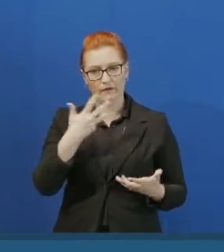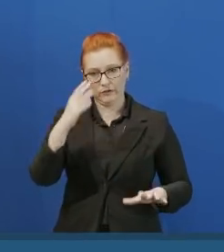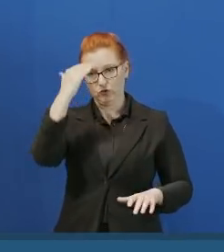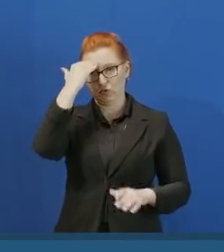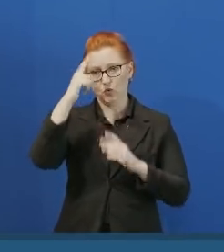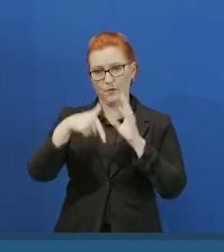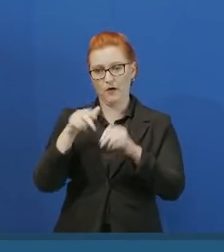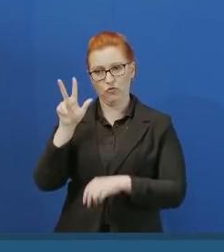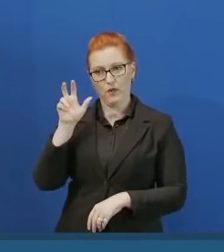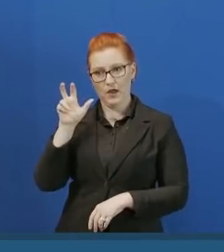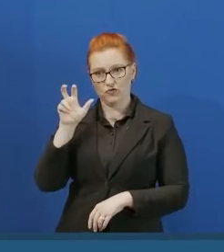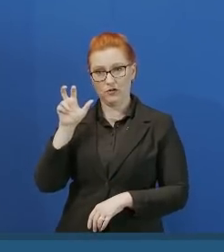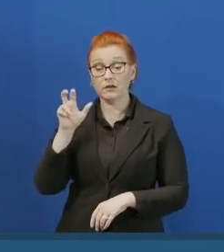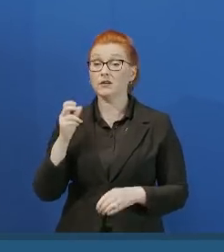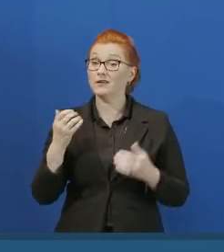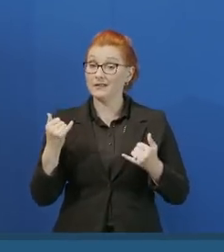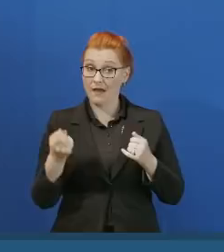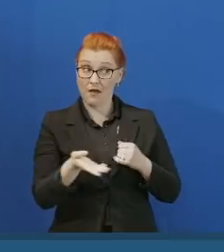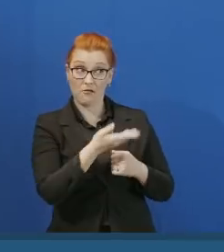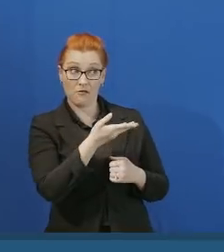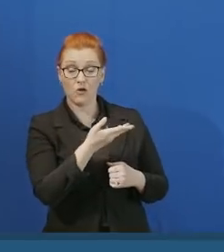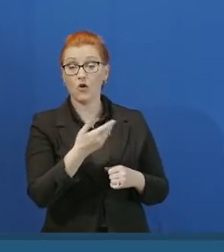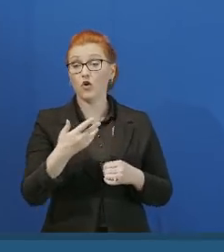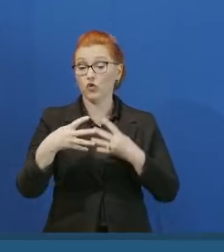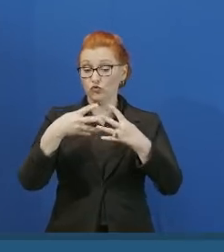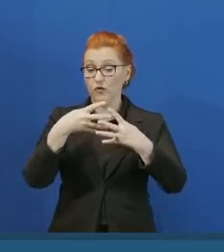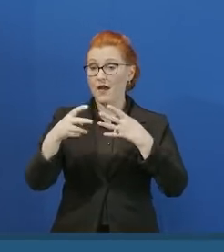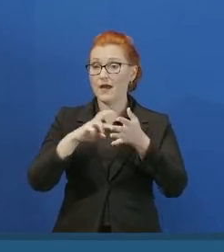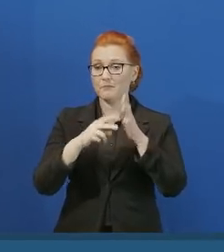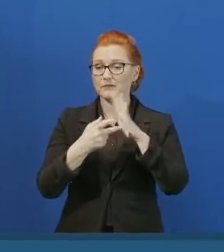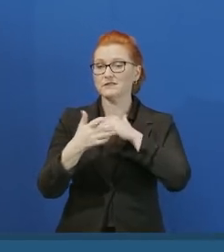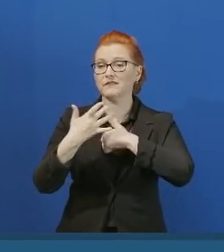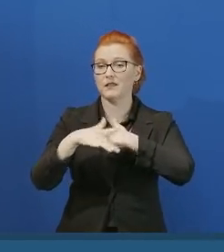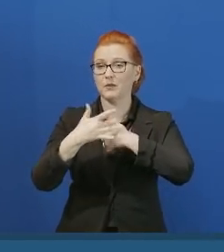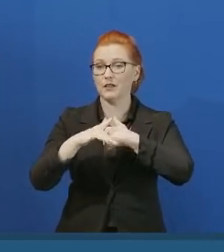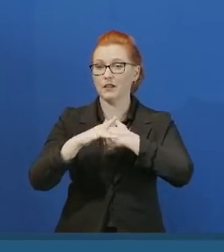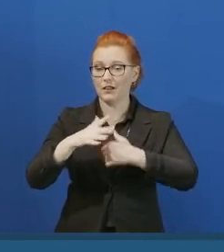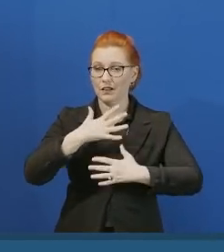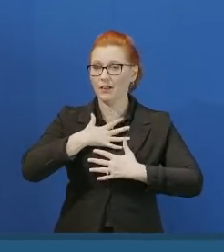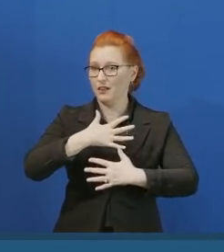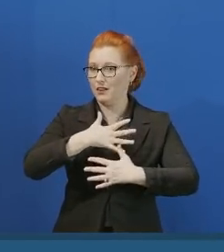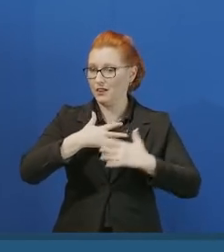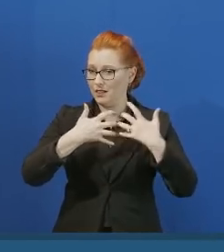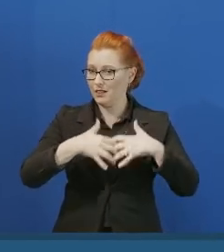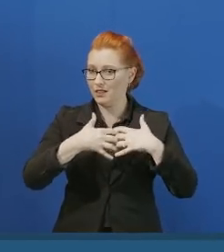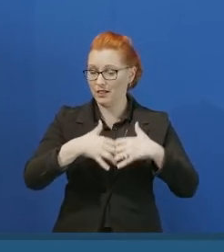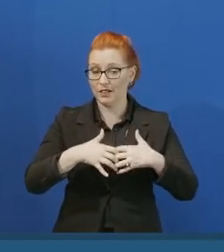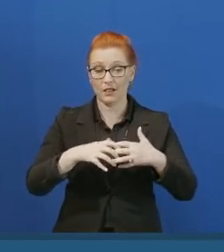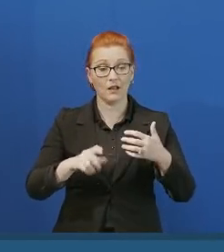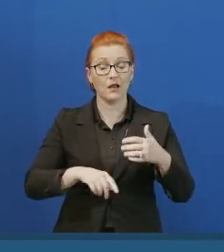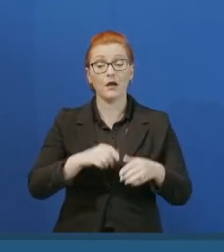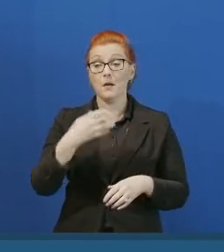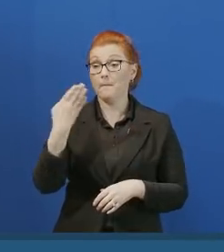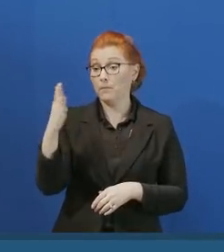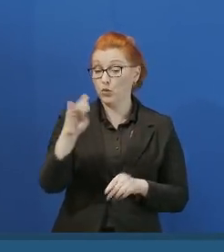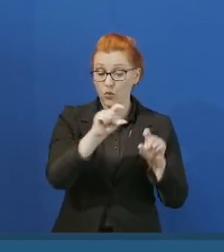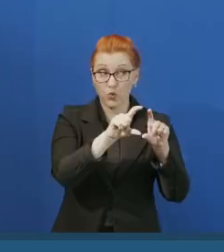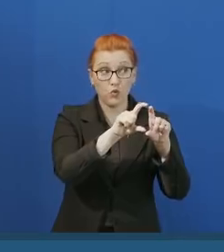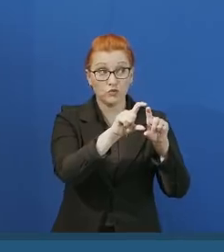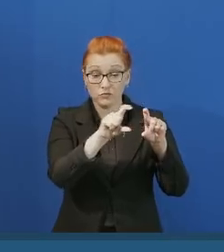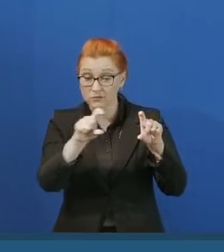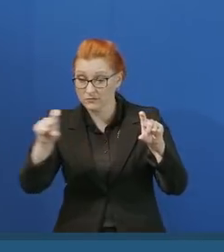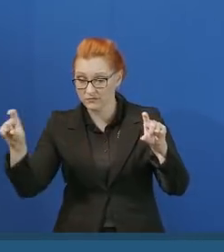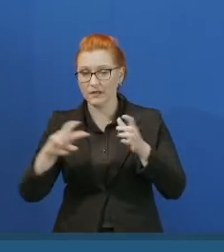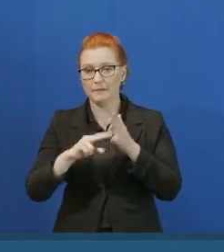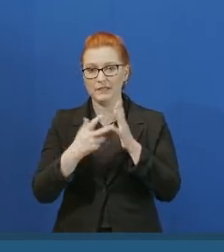available ventilators today. Blue represents the ventilators that are in use. And the ventilators for COVID patients, you